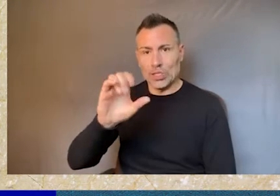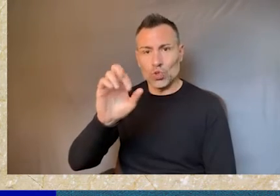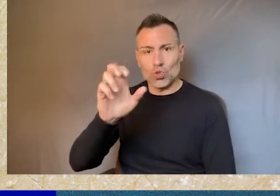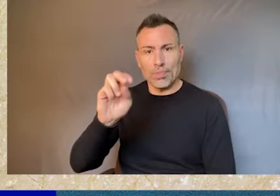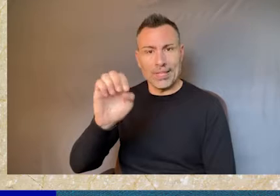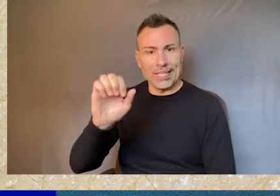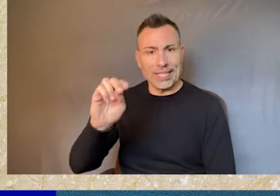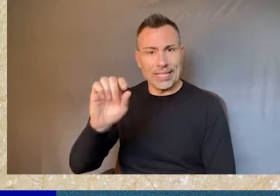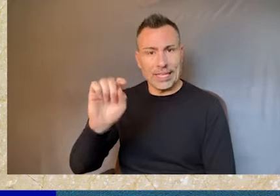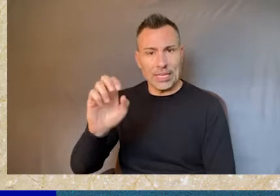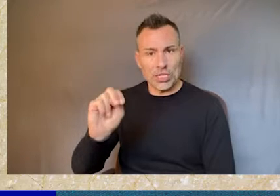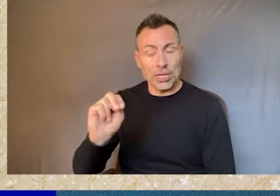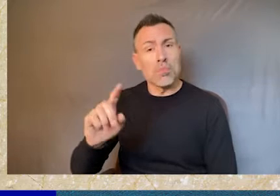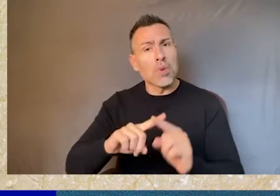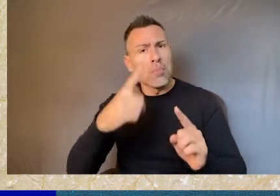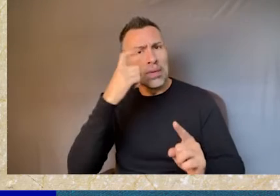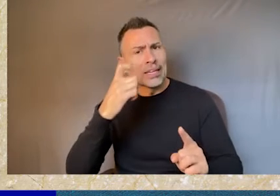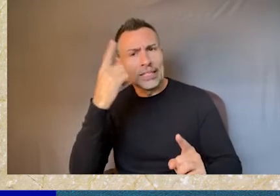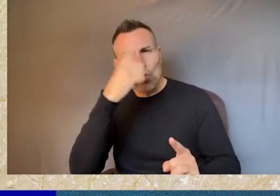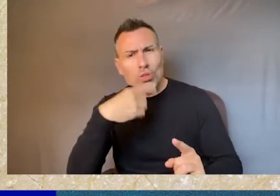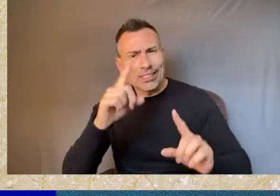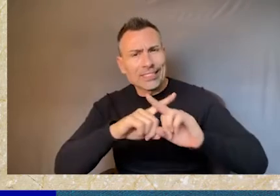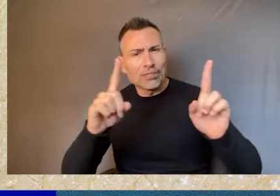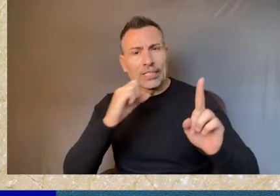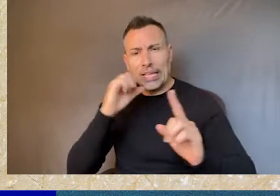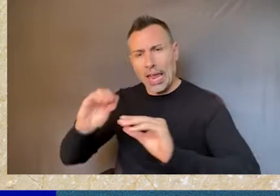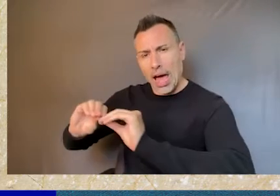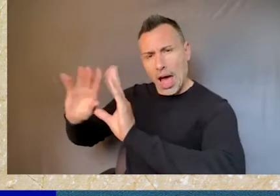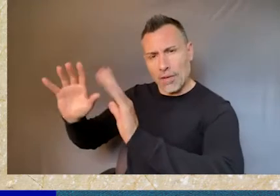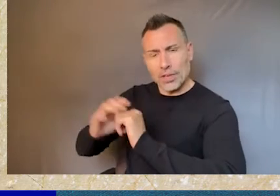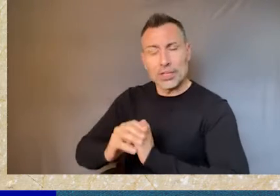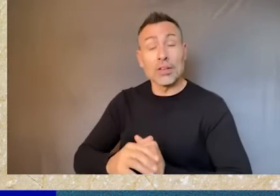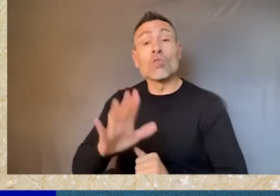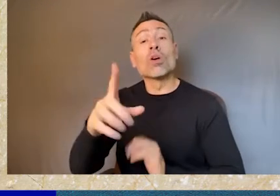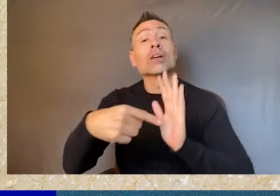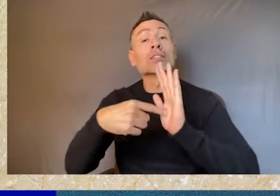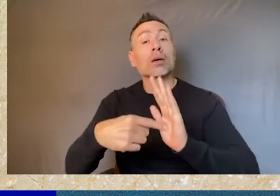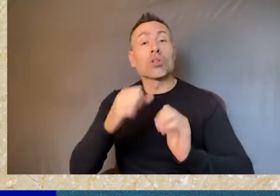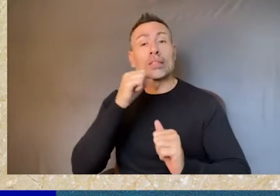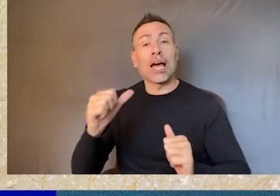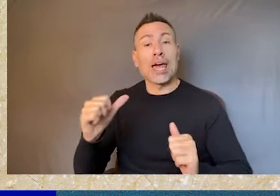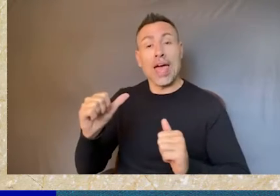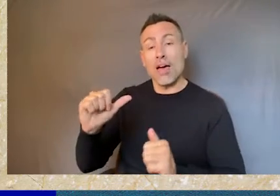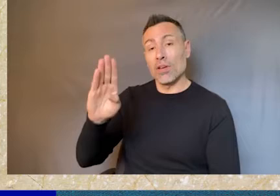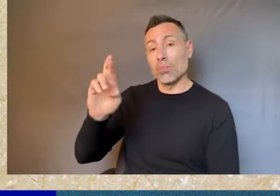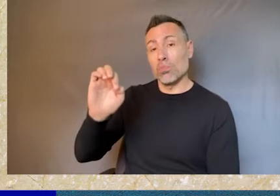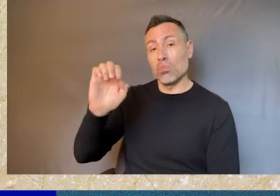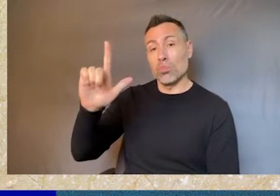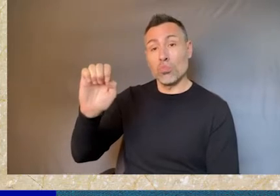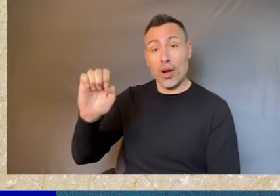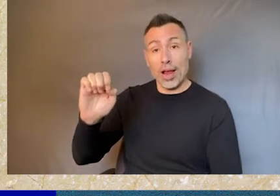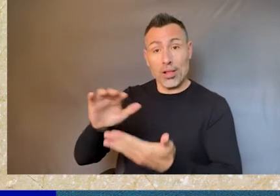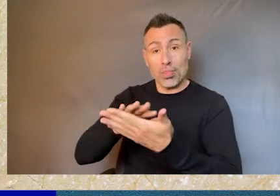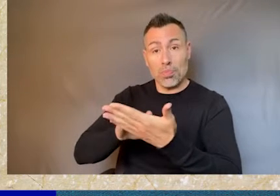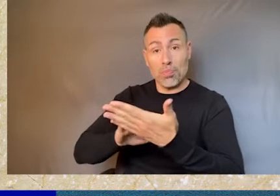realize that not having Braille on the signs or that using the accessible stall in public restrooms is preventing someone with a disability